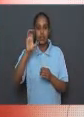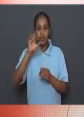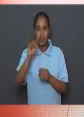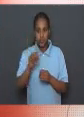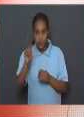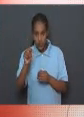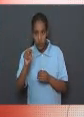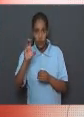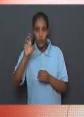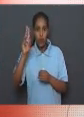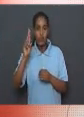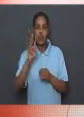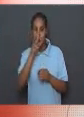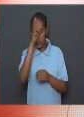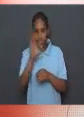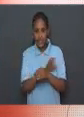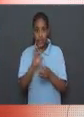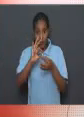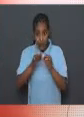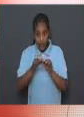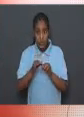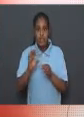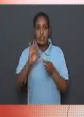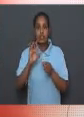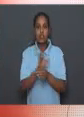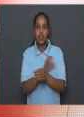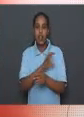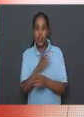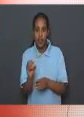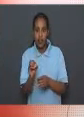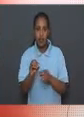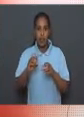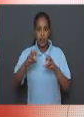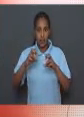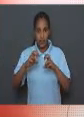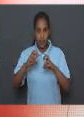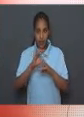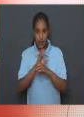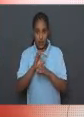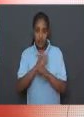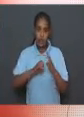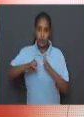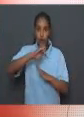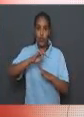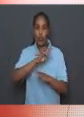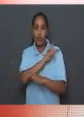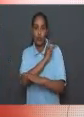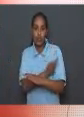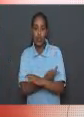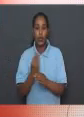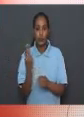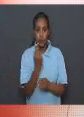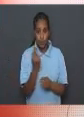voltaic cell and define cell and electrode potential. We